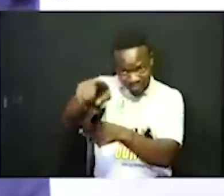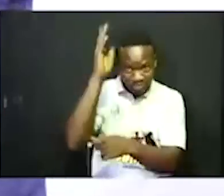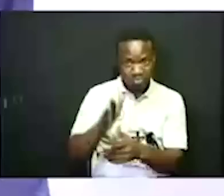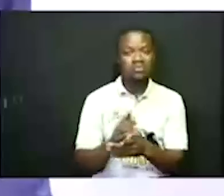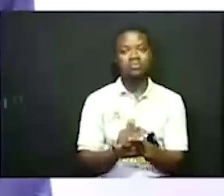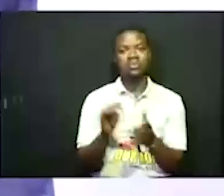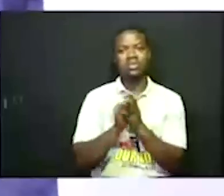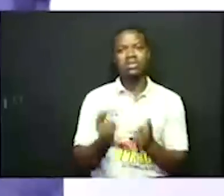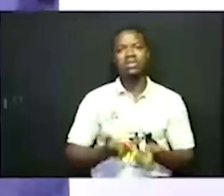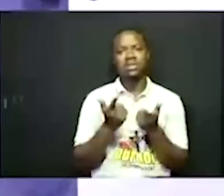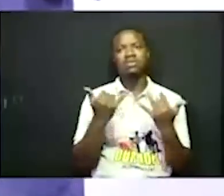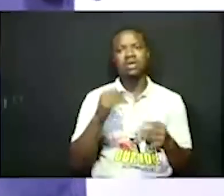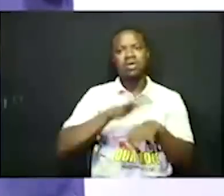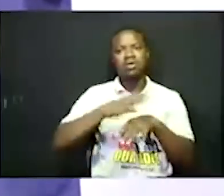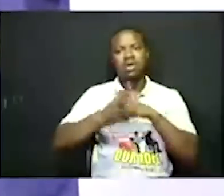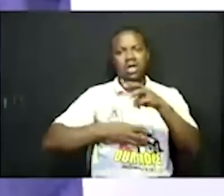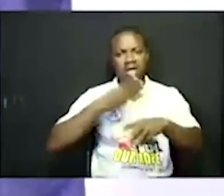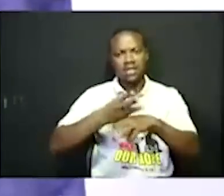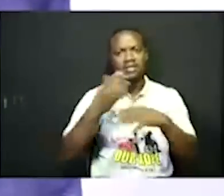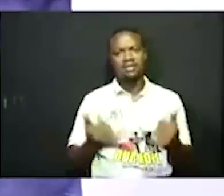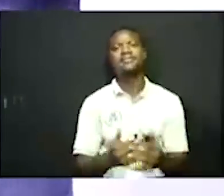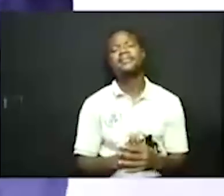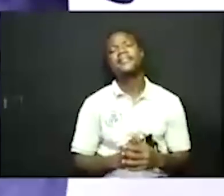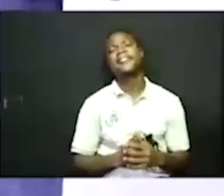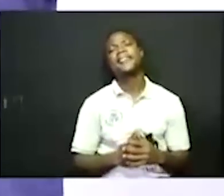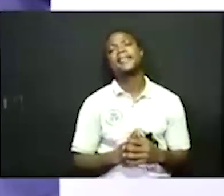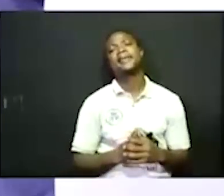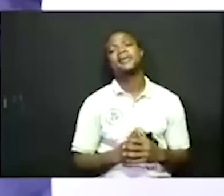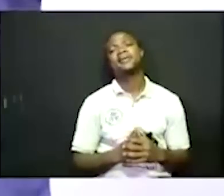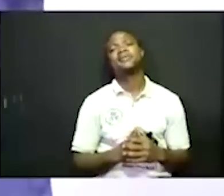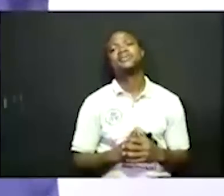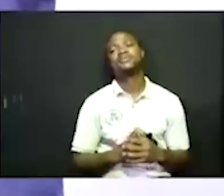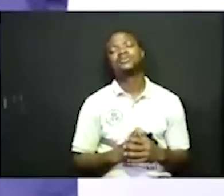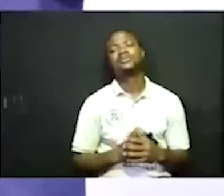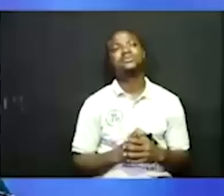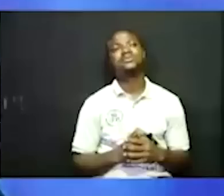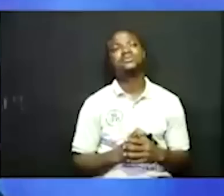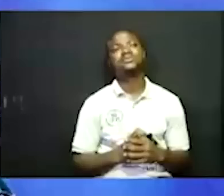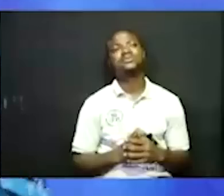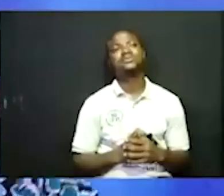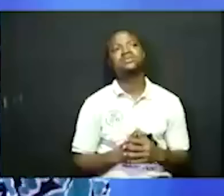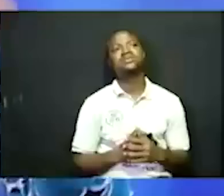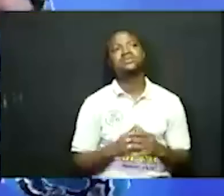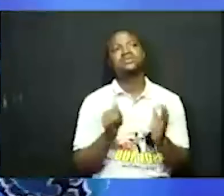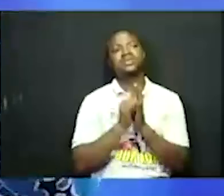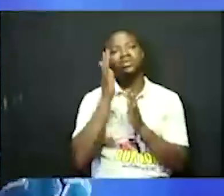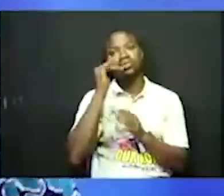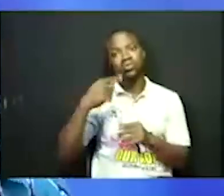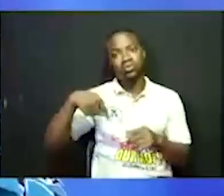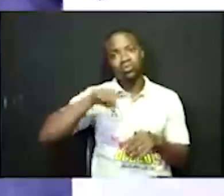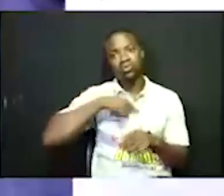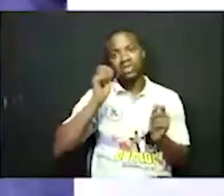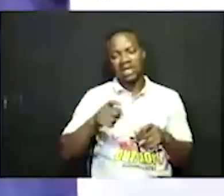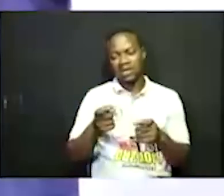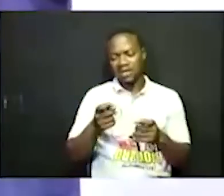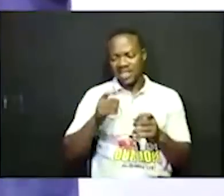is the kind of life that we are living in. Abrabono say enetie. That is why we cannot control